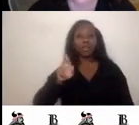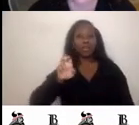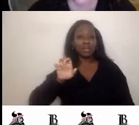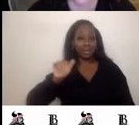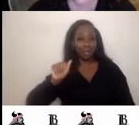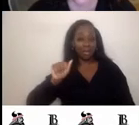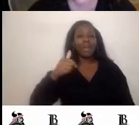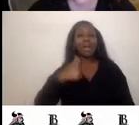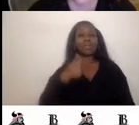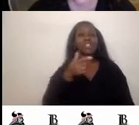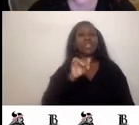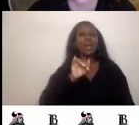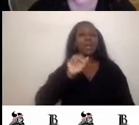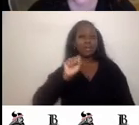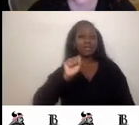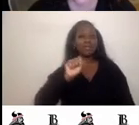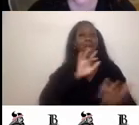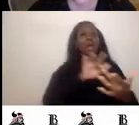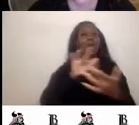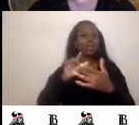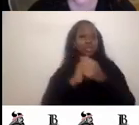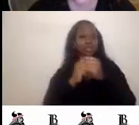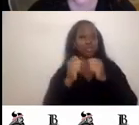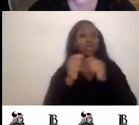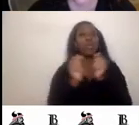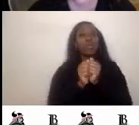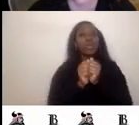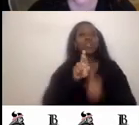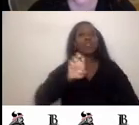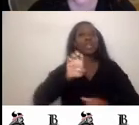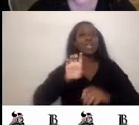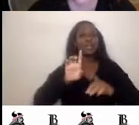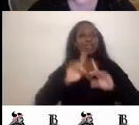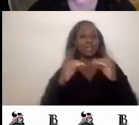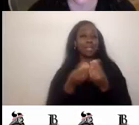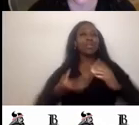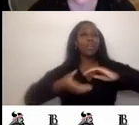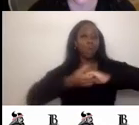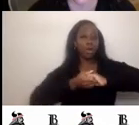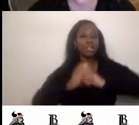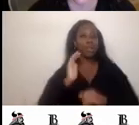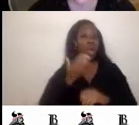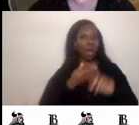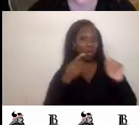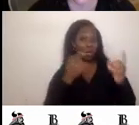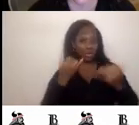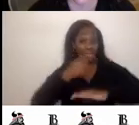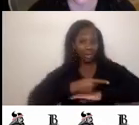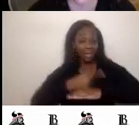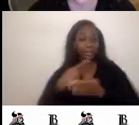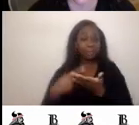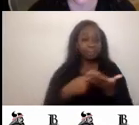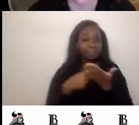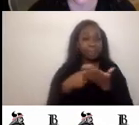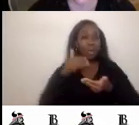with Redistricting Partners. And our portion of this workshop will be to talk about the process that we use